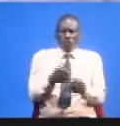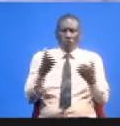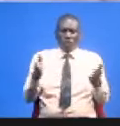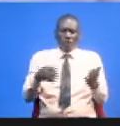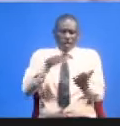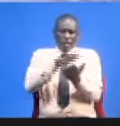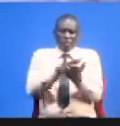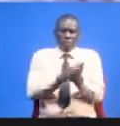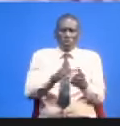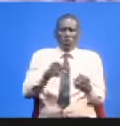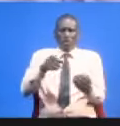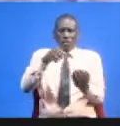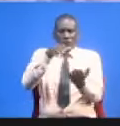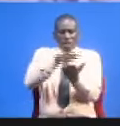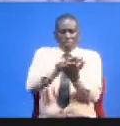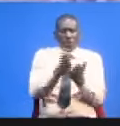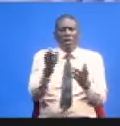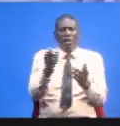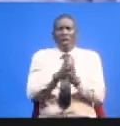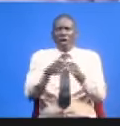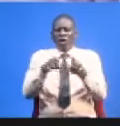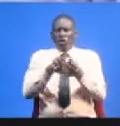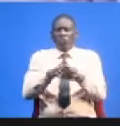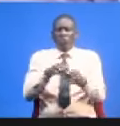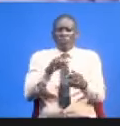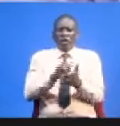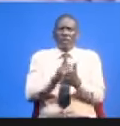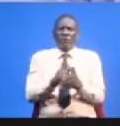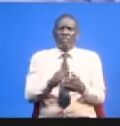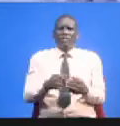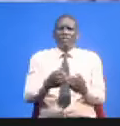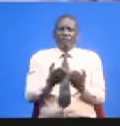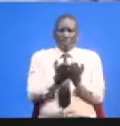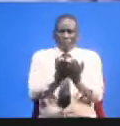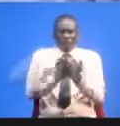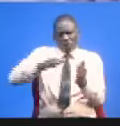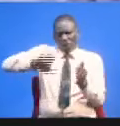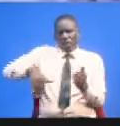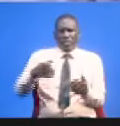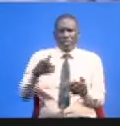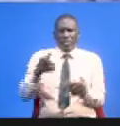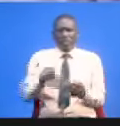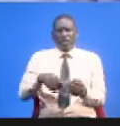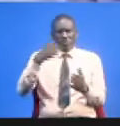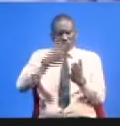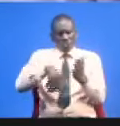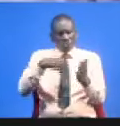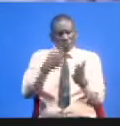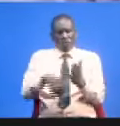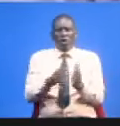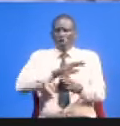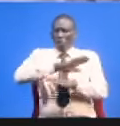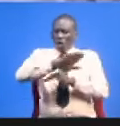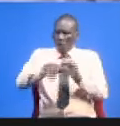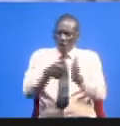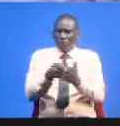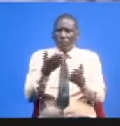our warehouses, and the vested delay surcharge, and all these will have to be